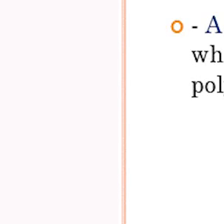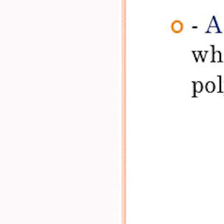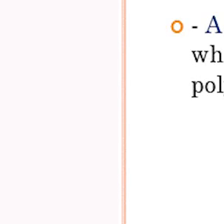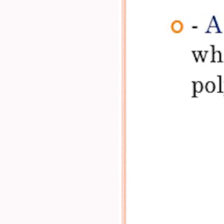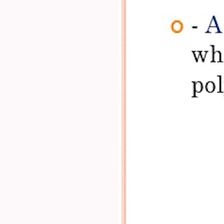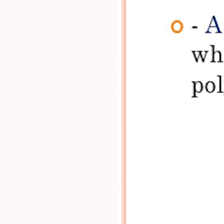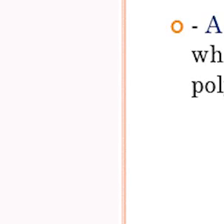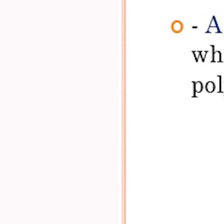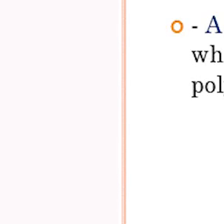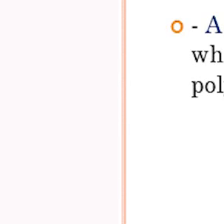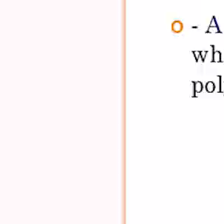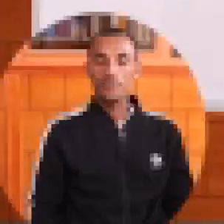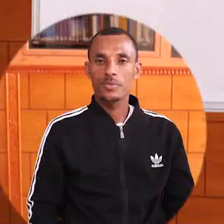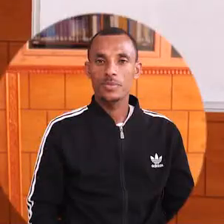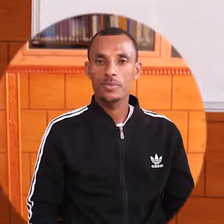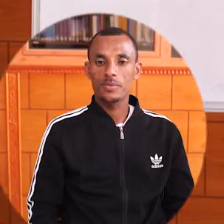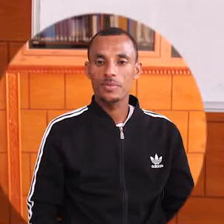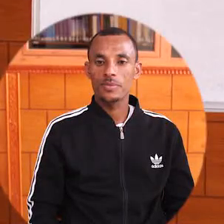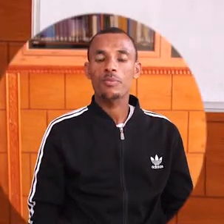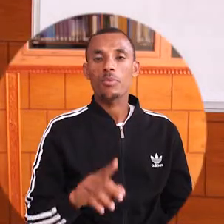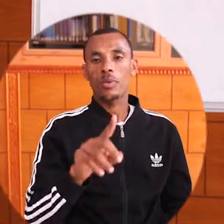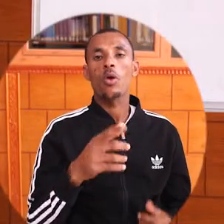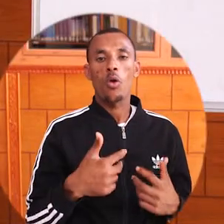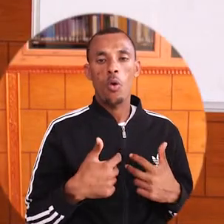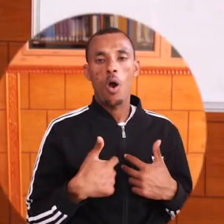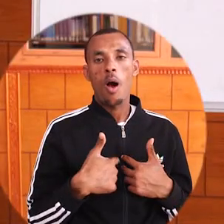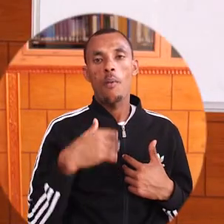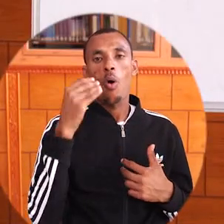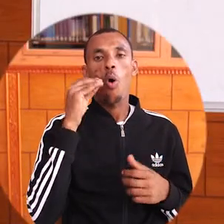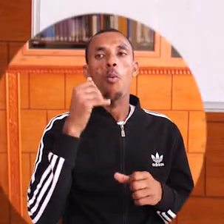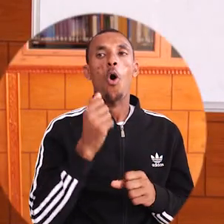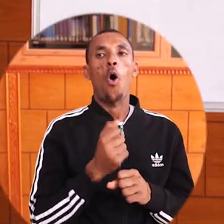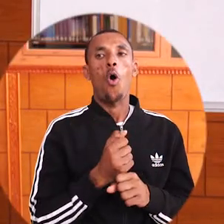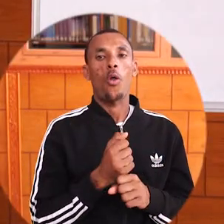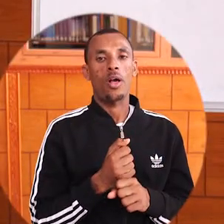8455. I have an activity. You have a homework.